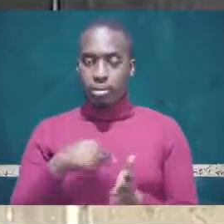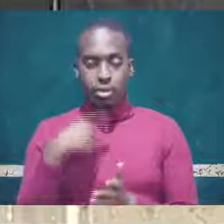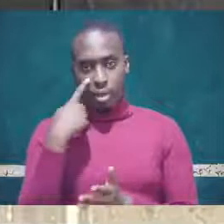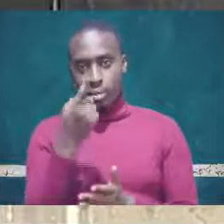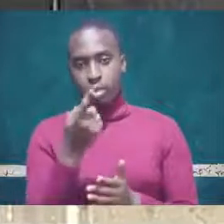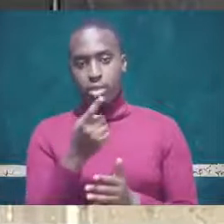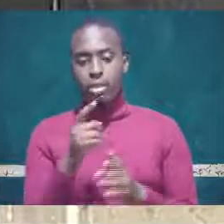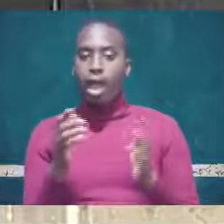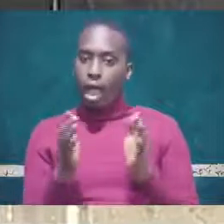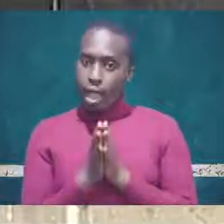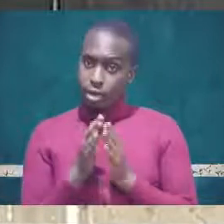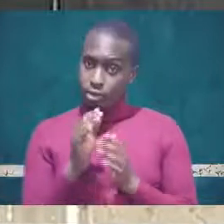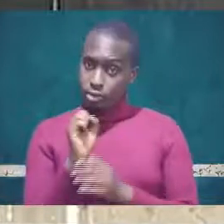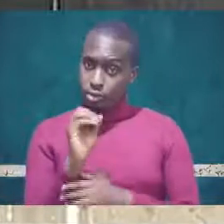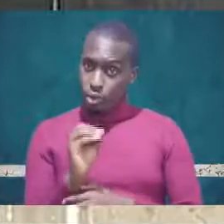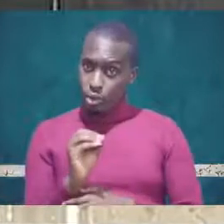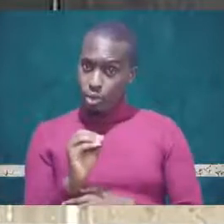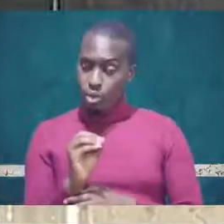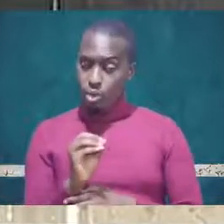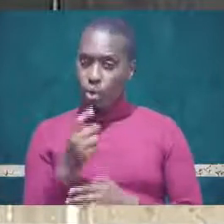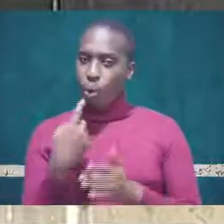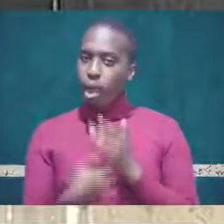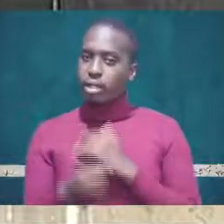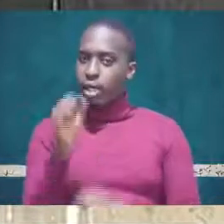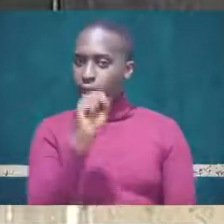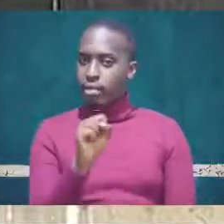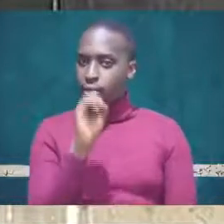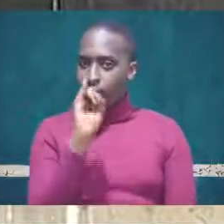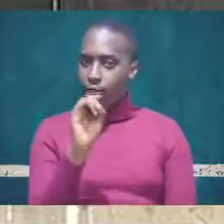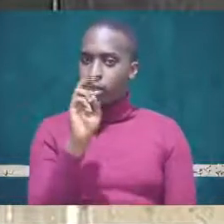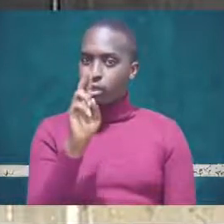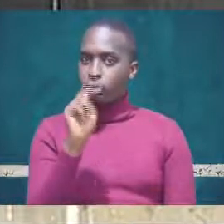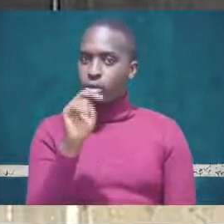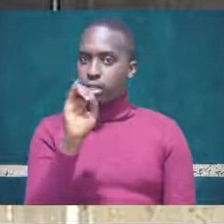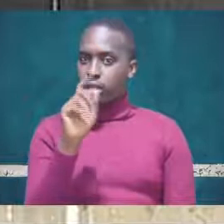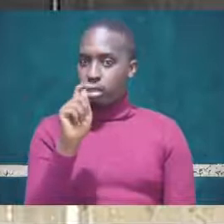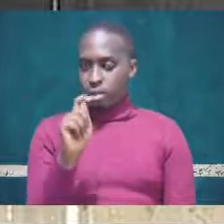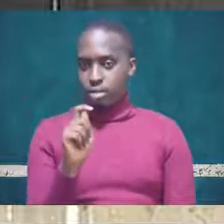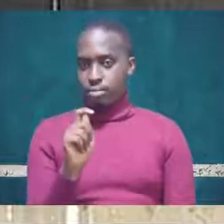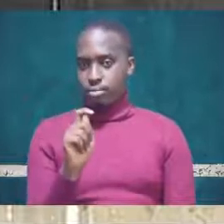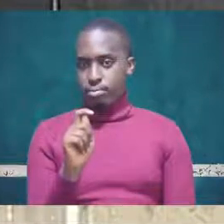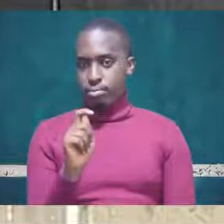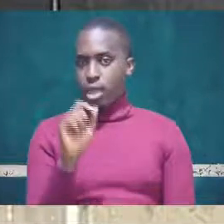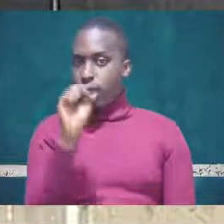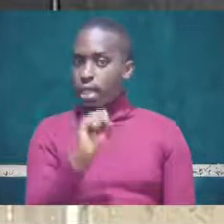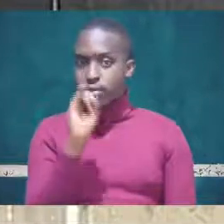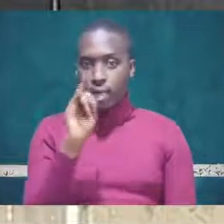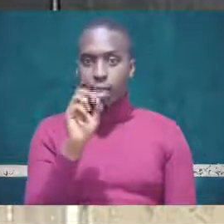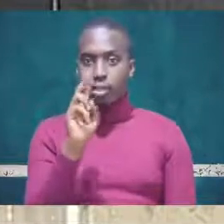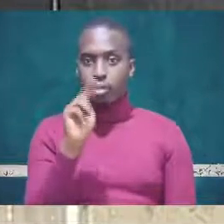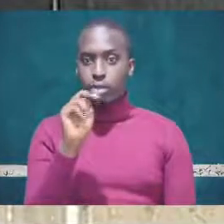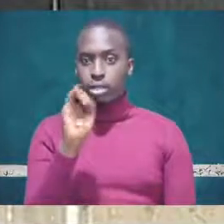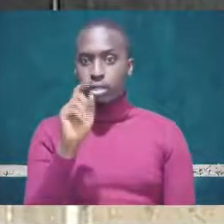this. And so, what is the SI unit of power, therefore? Now, the SI unit of